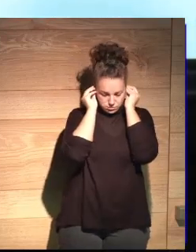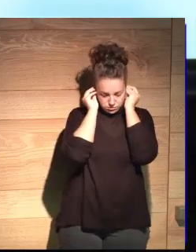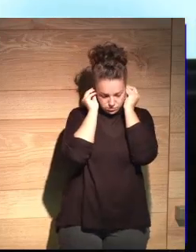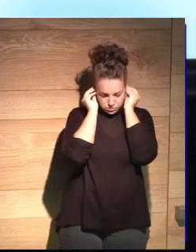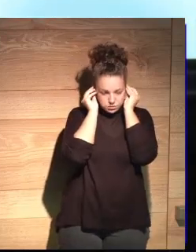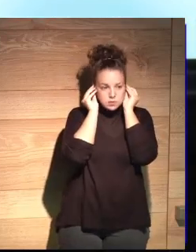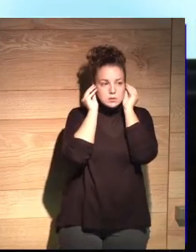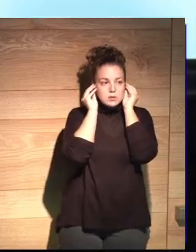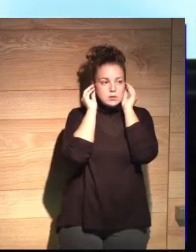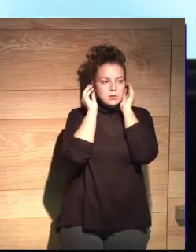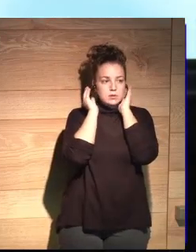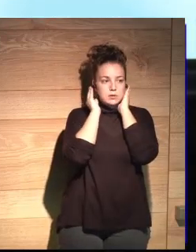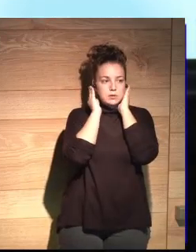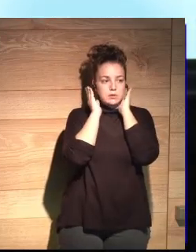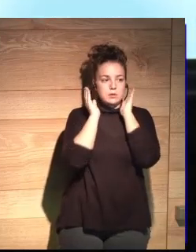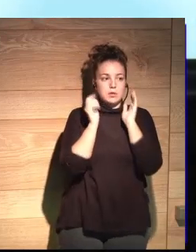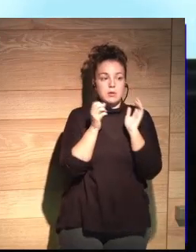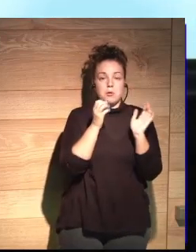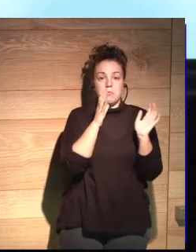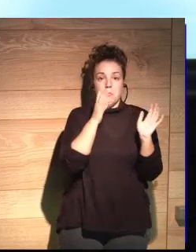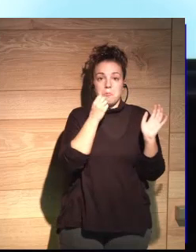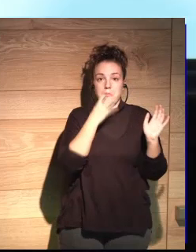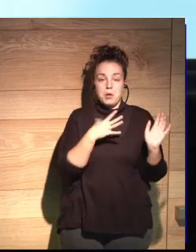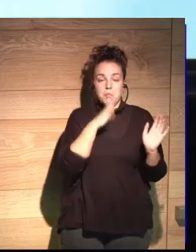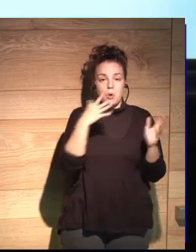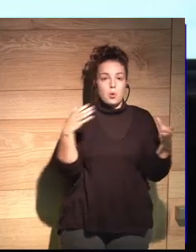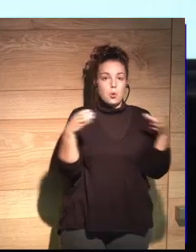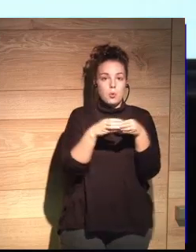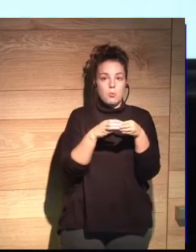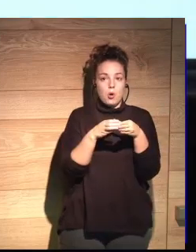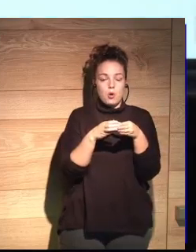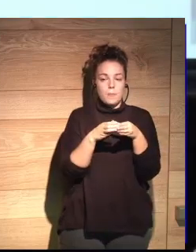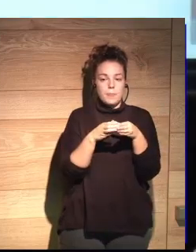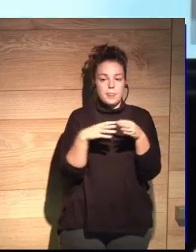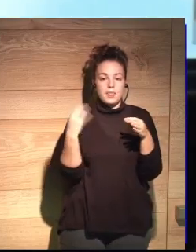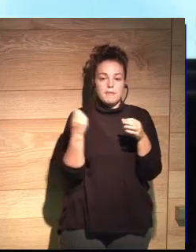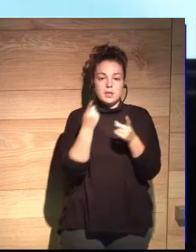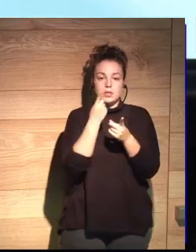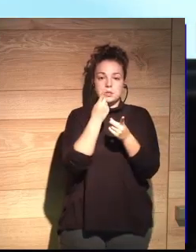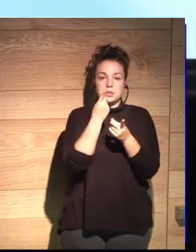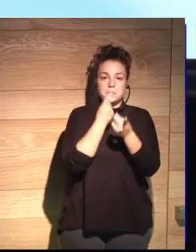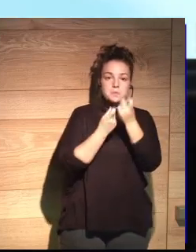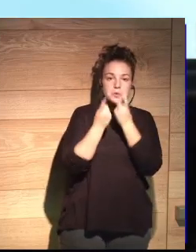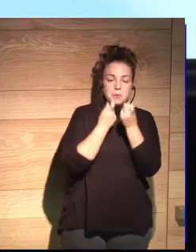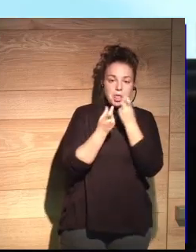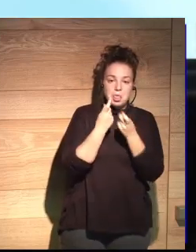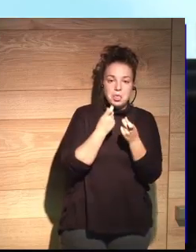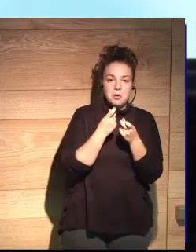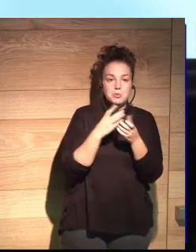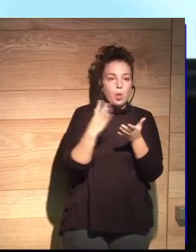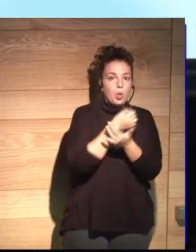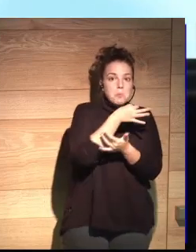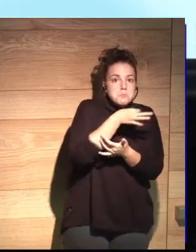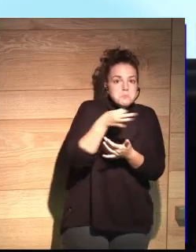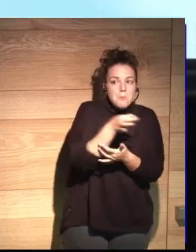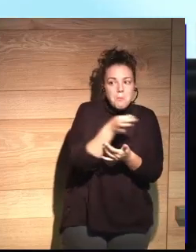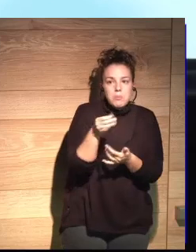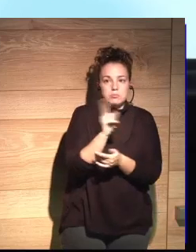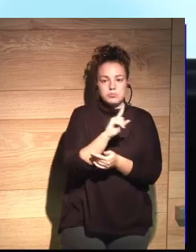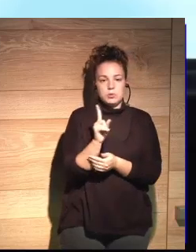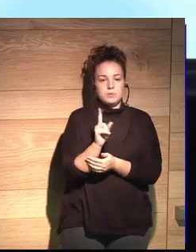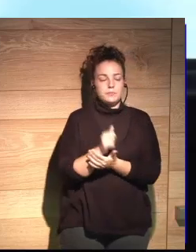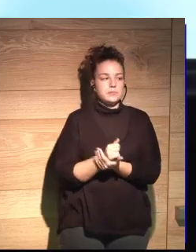together collectively to gather the information. Not always agreeing, not always producing the best result, but it's still amazing.